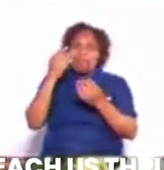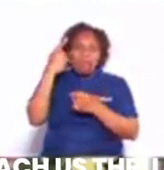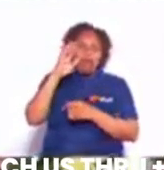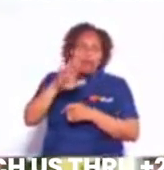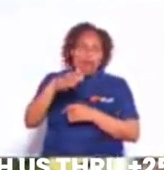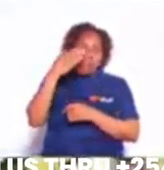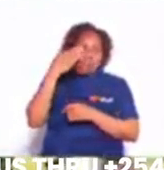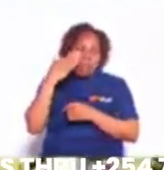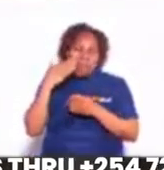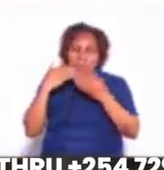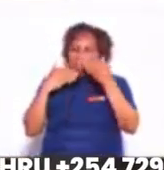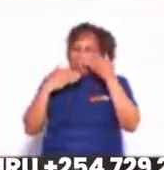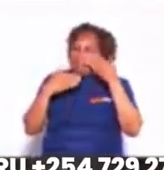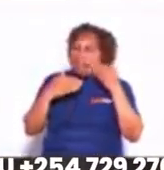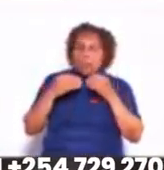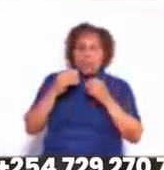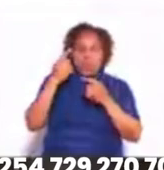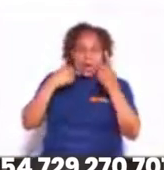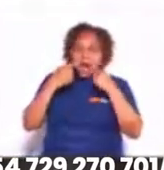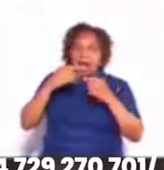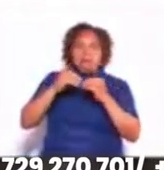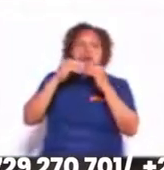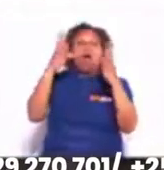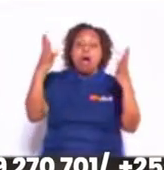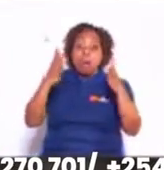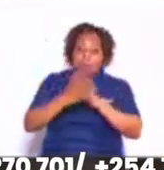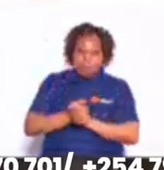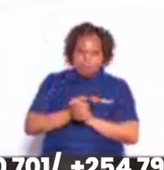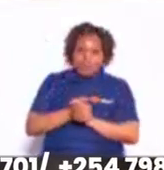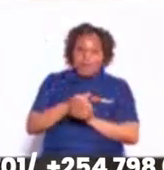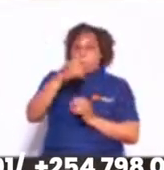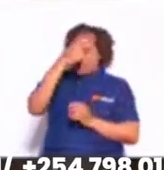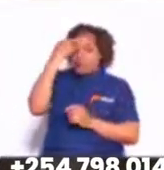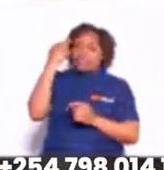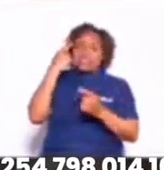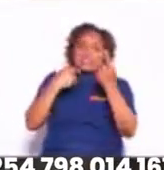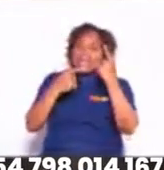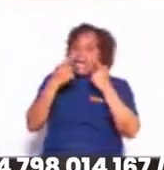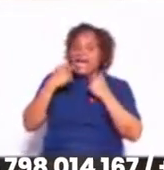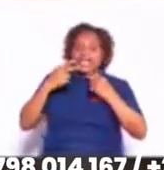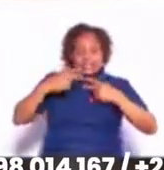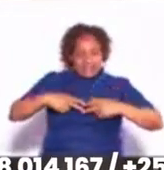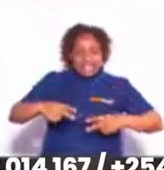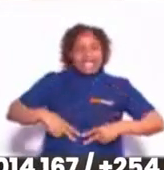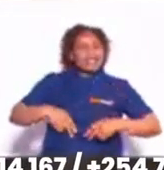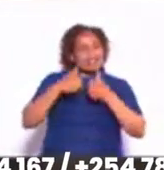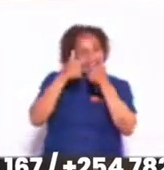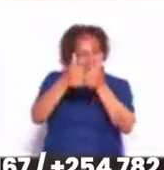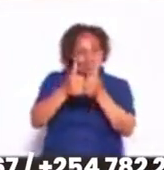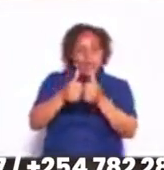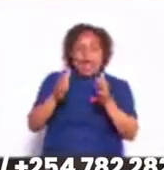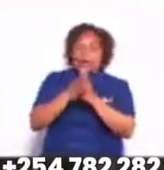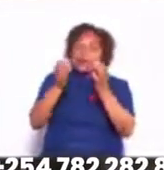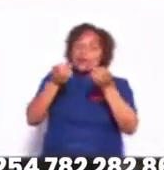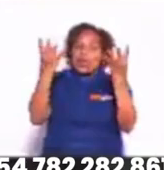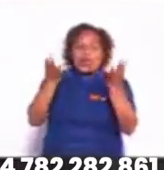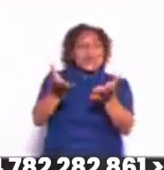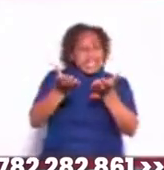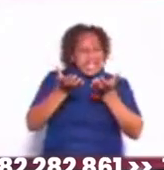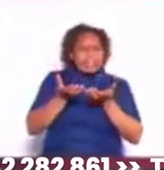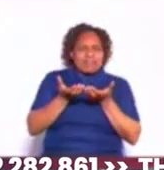so that you can cry more. Because crying is a healing. Hallelujah. We need it.